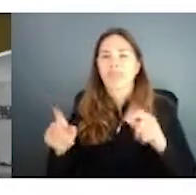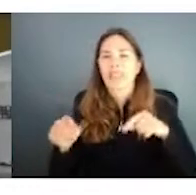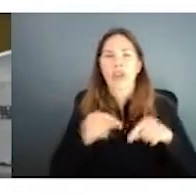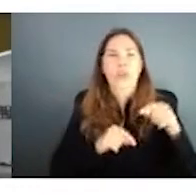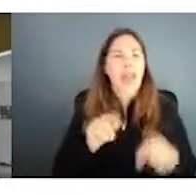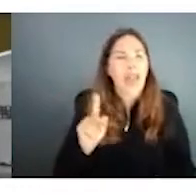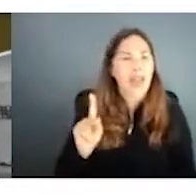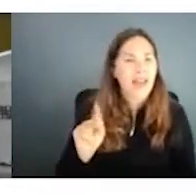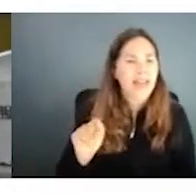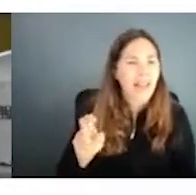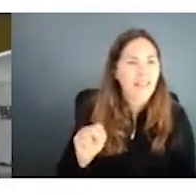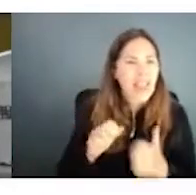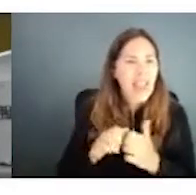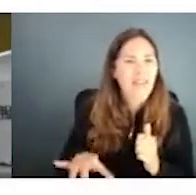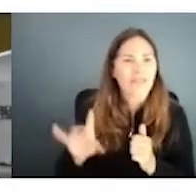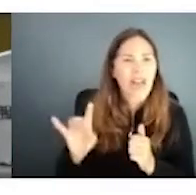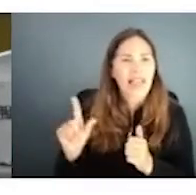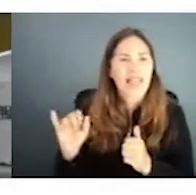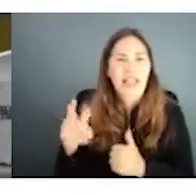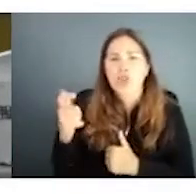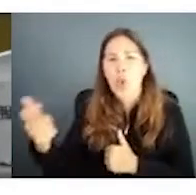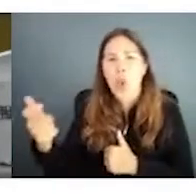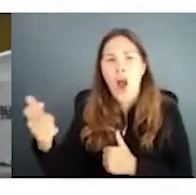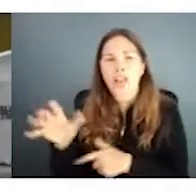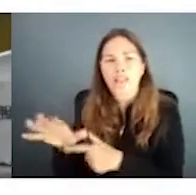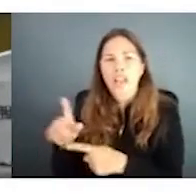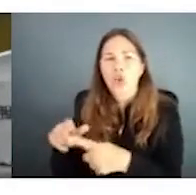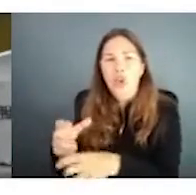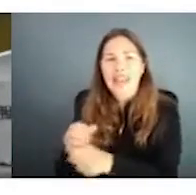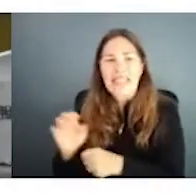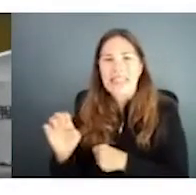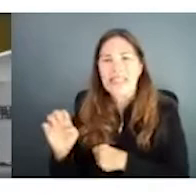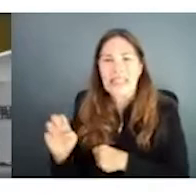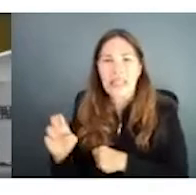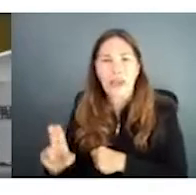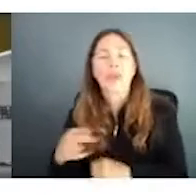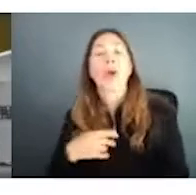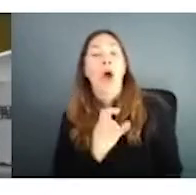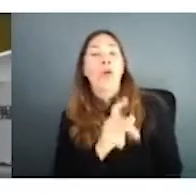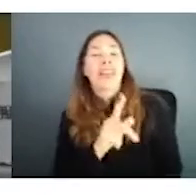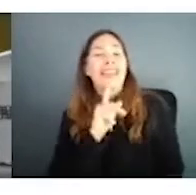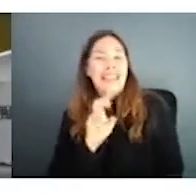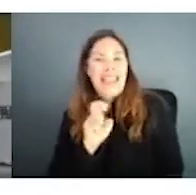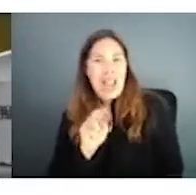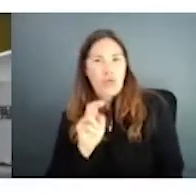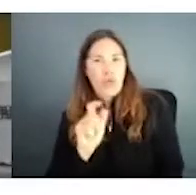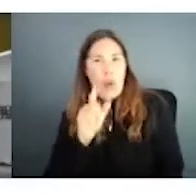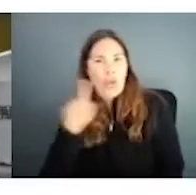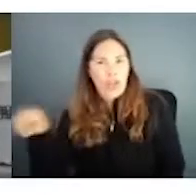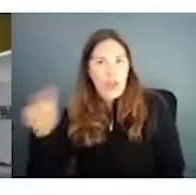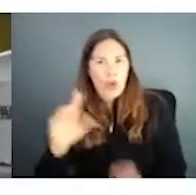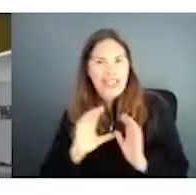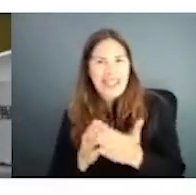how did we find the links to watch the video to get the CEU? You would have had to enroll in those classes,